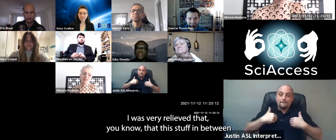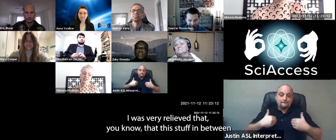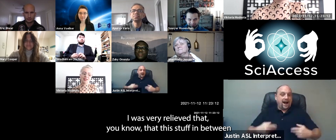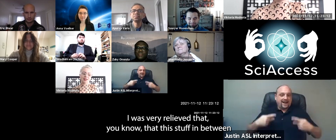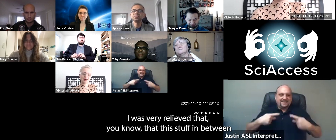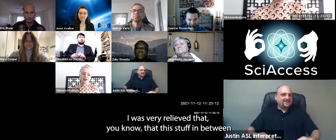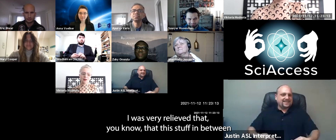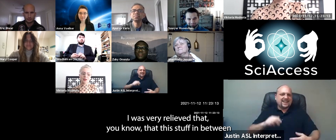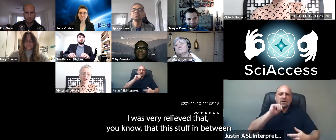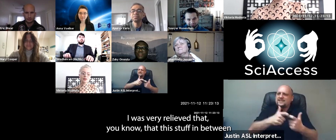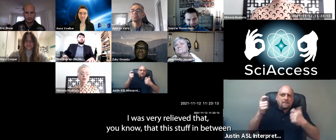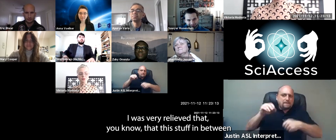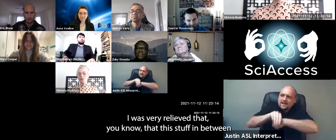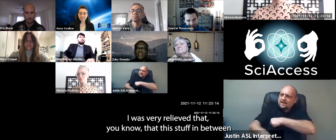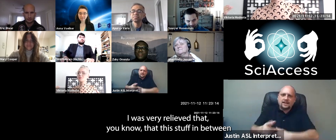relieved that,